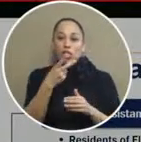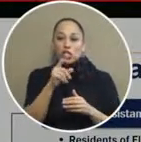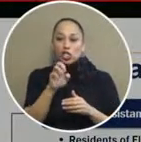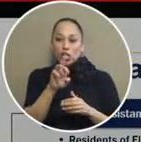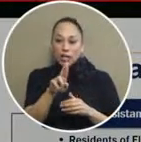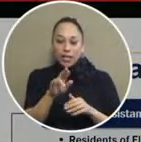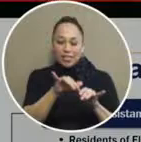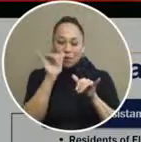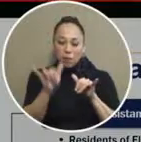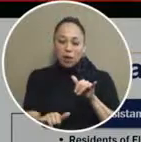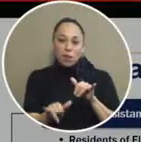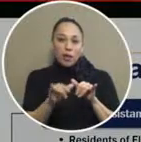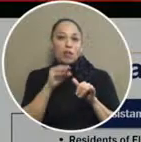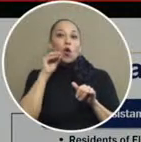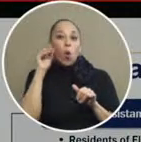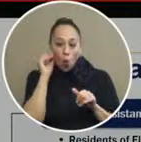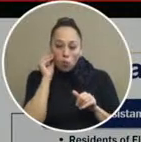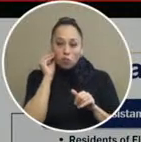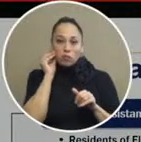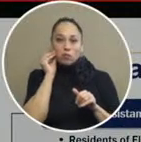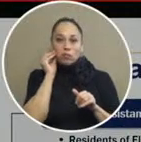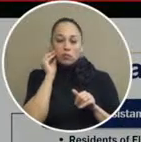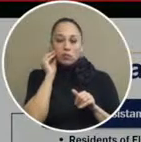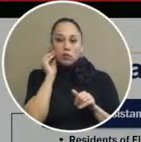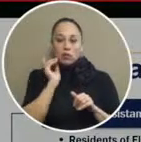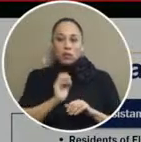permanent housing. Go ahead.